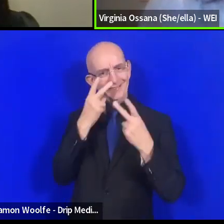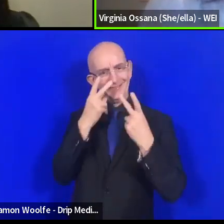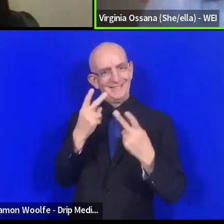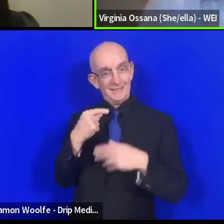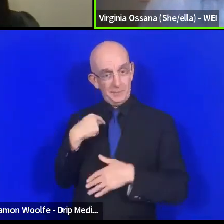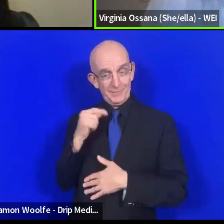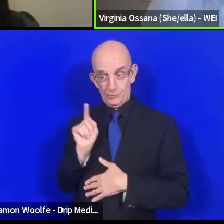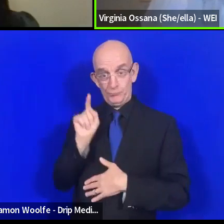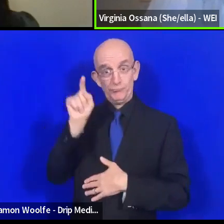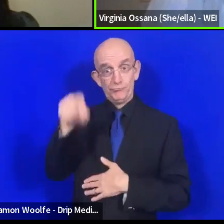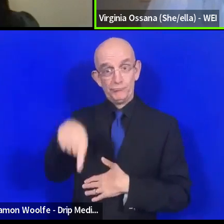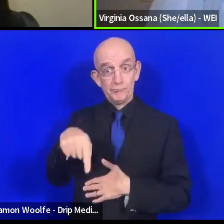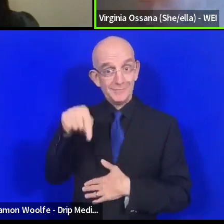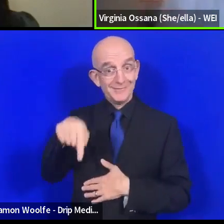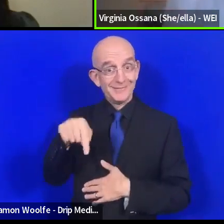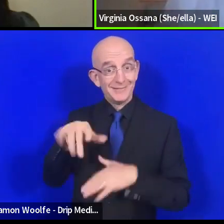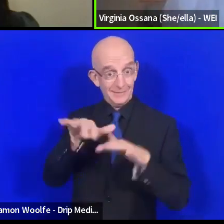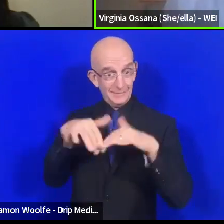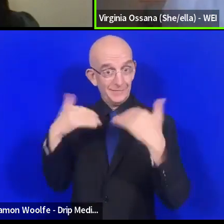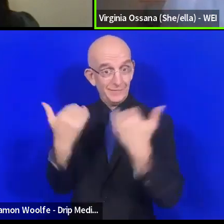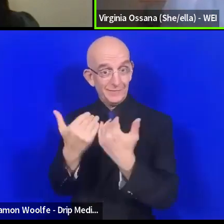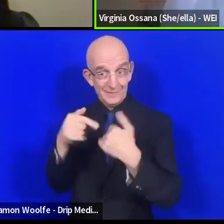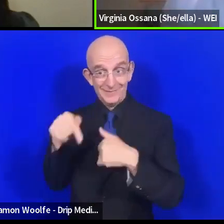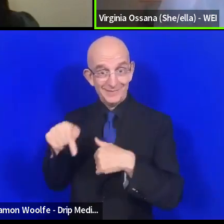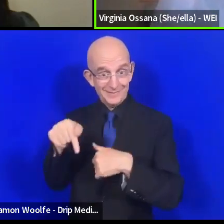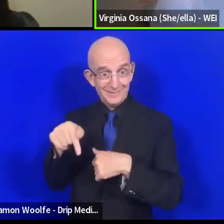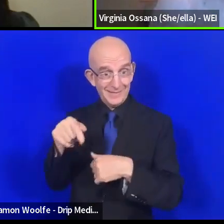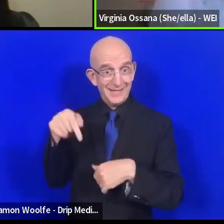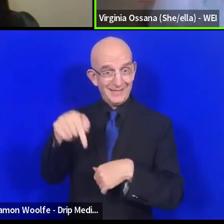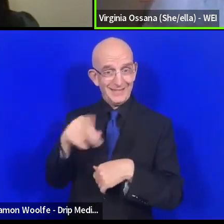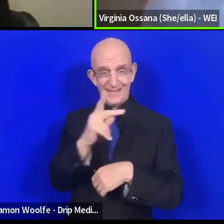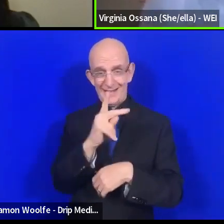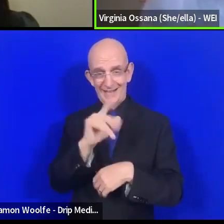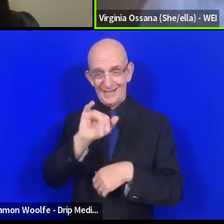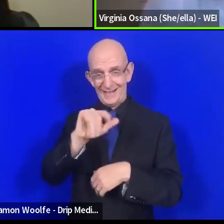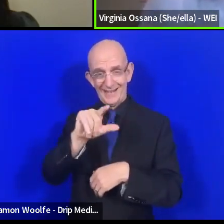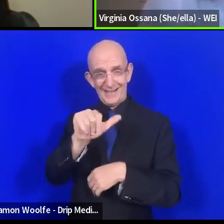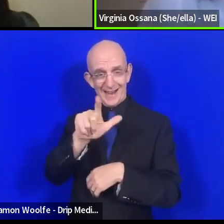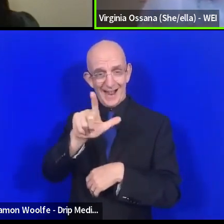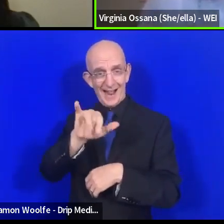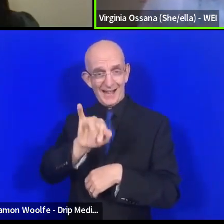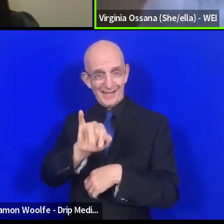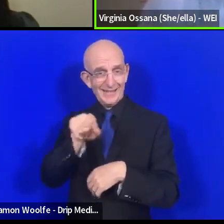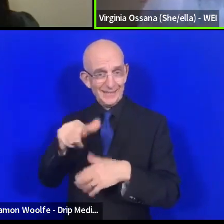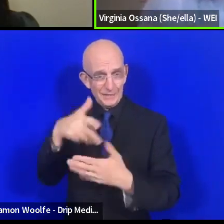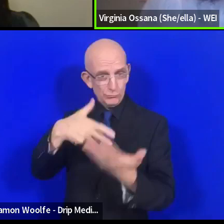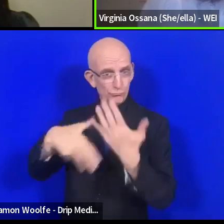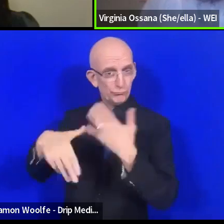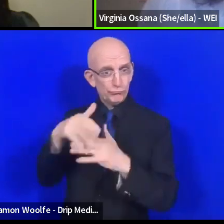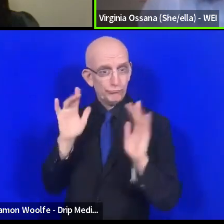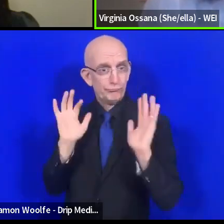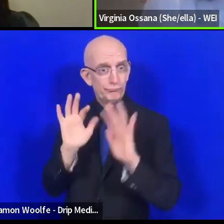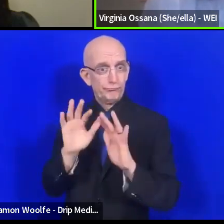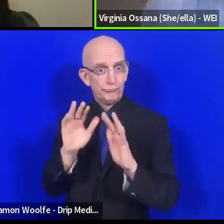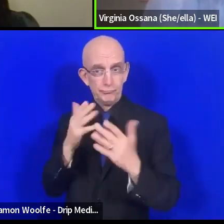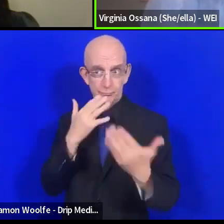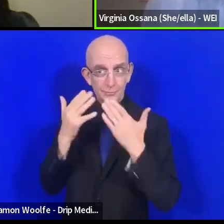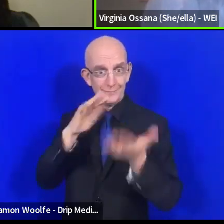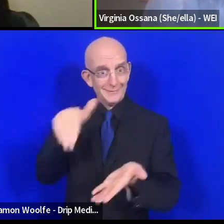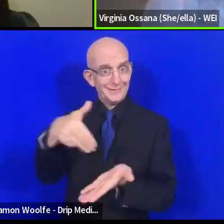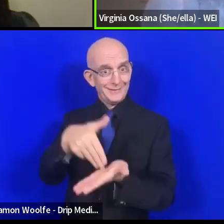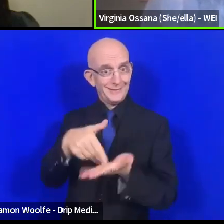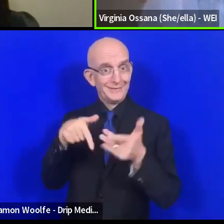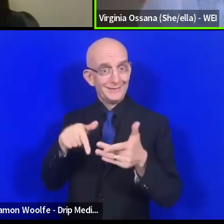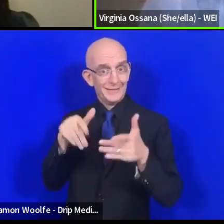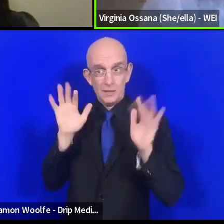the Kigali Convention Center, you crossed the door and the accessibility booth was